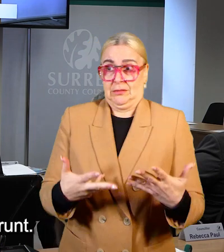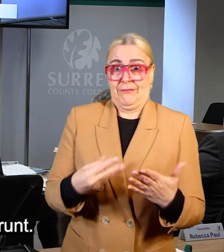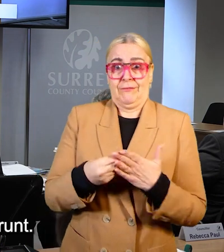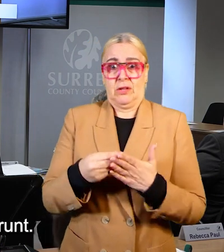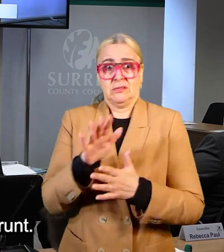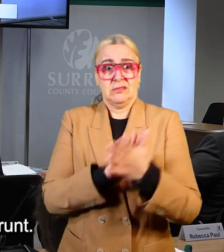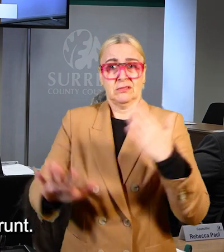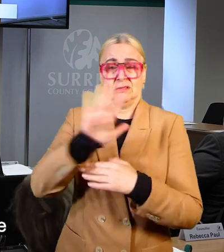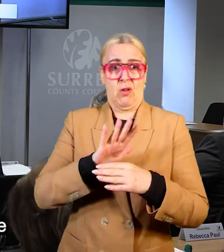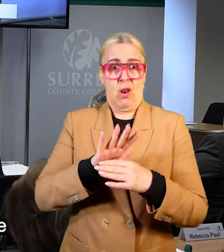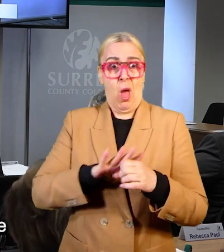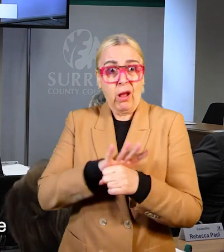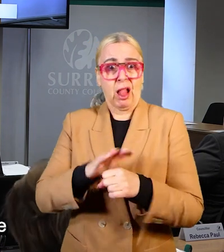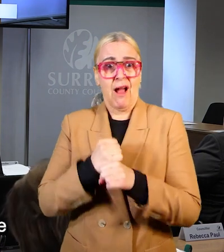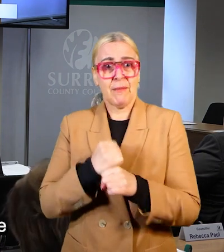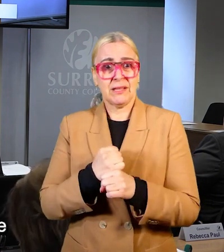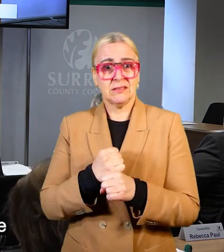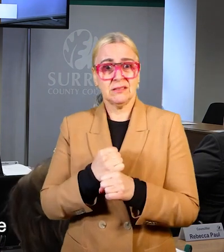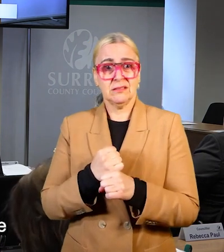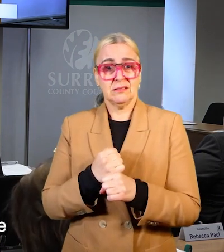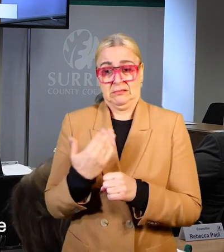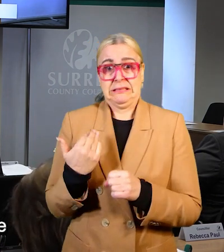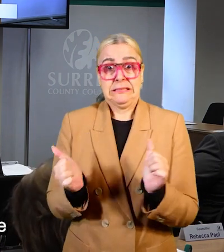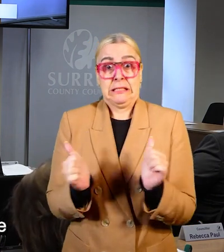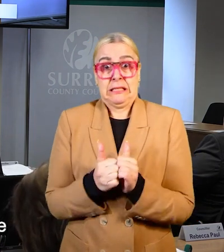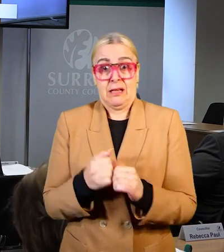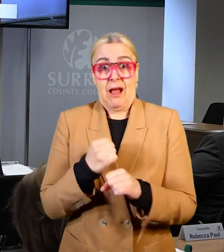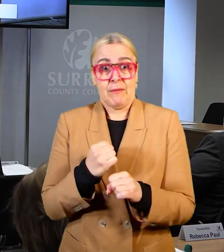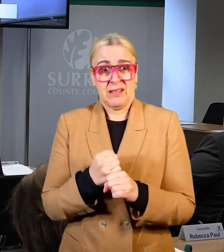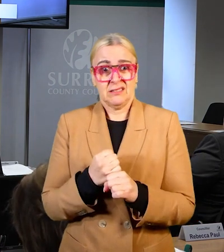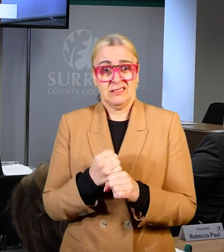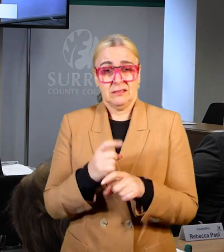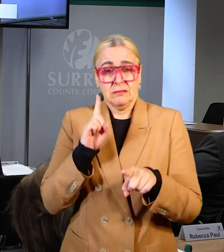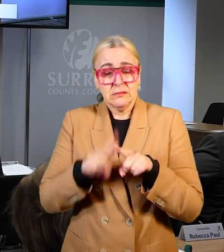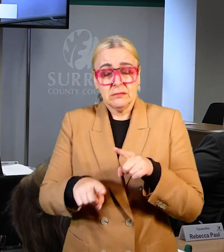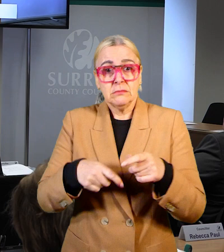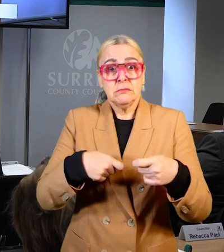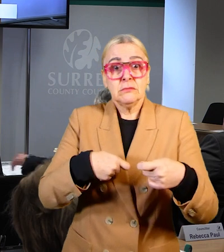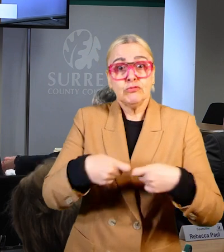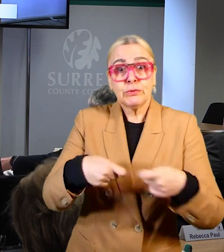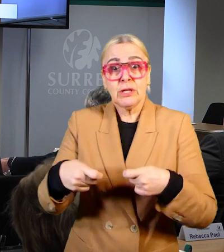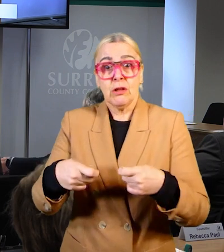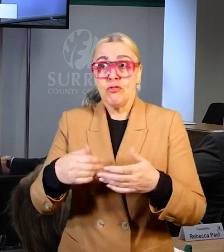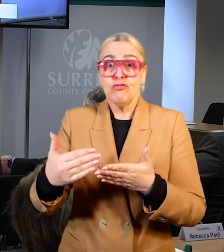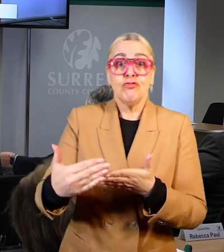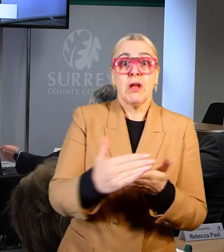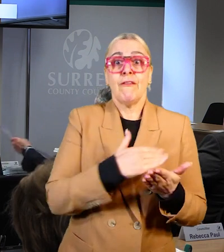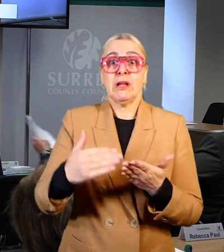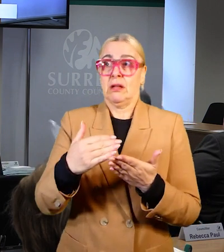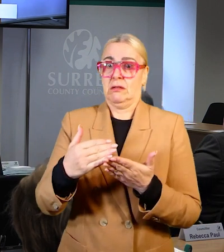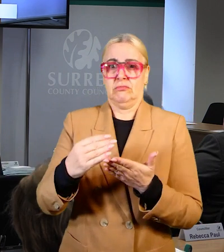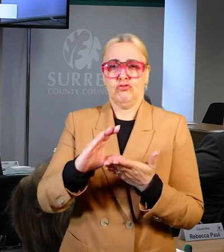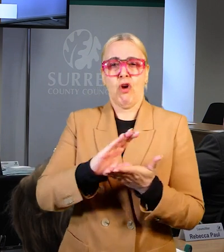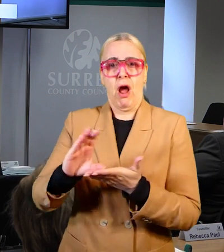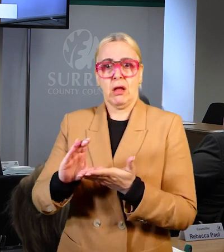brunt. A funding review from 2026 will see a redistribution of existing funds